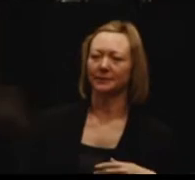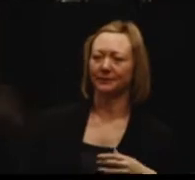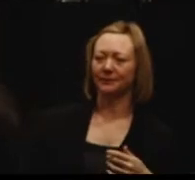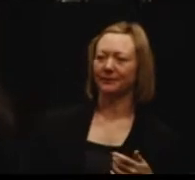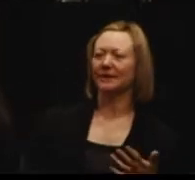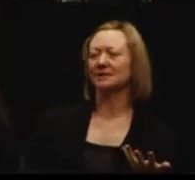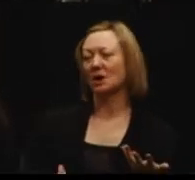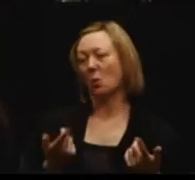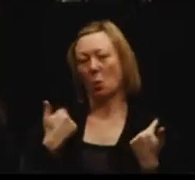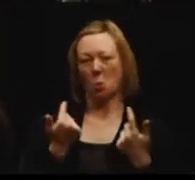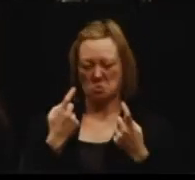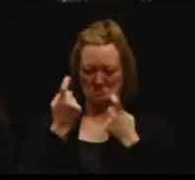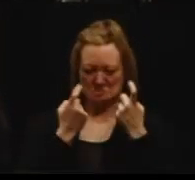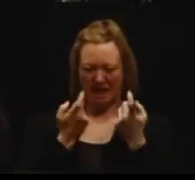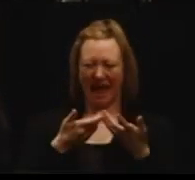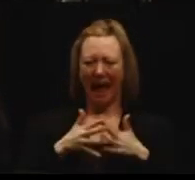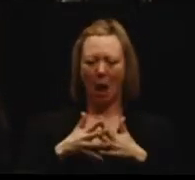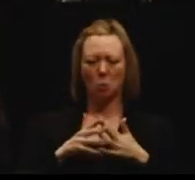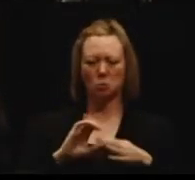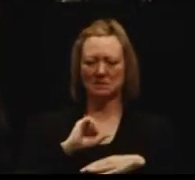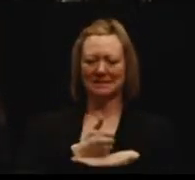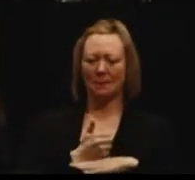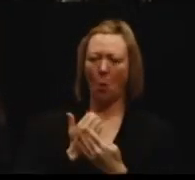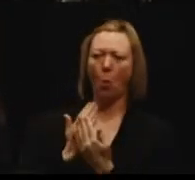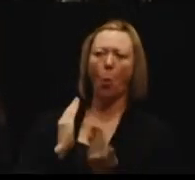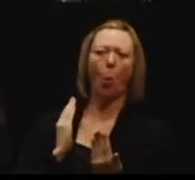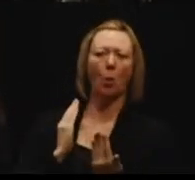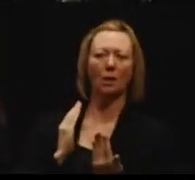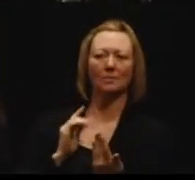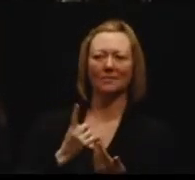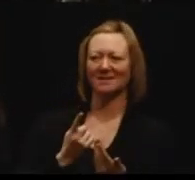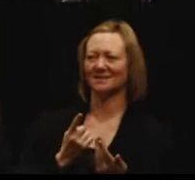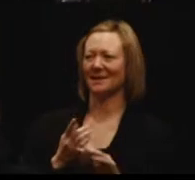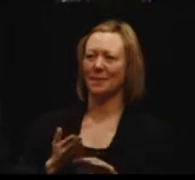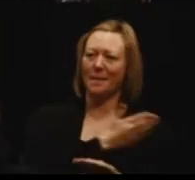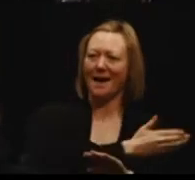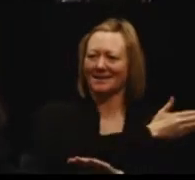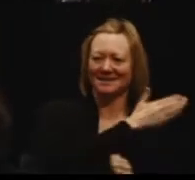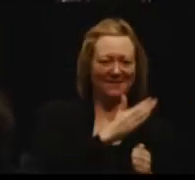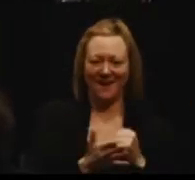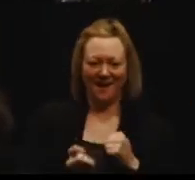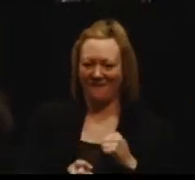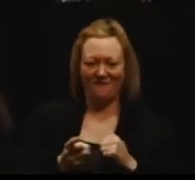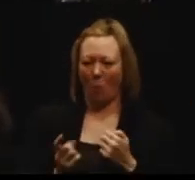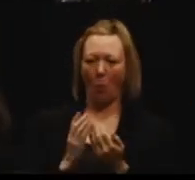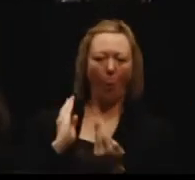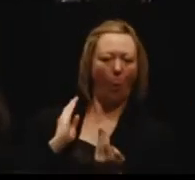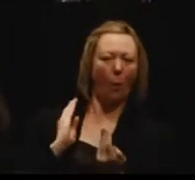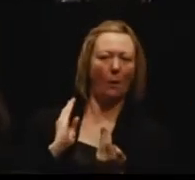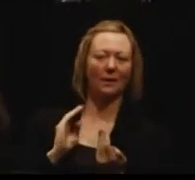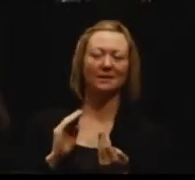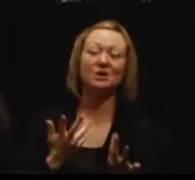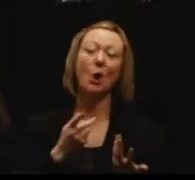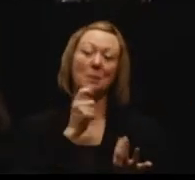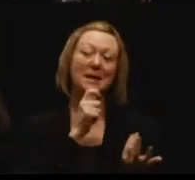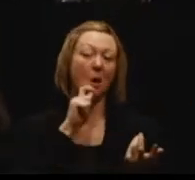How do you put walls up when they've never been up in the first place? And that's one of the big things that media probably are going to have